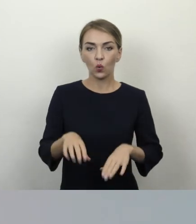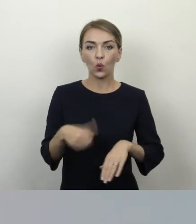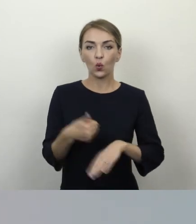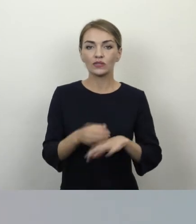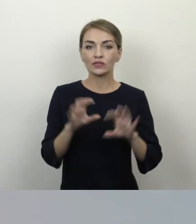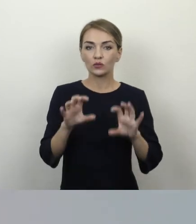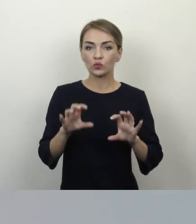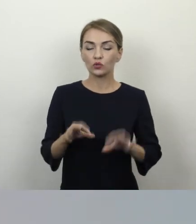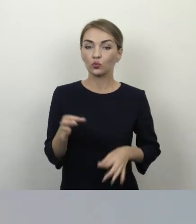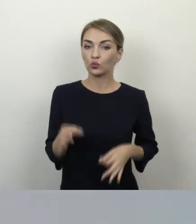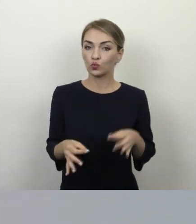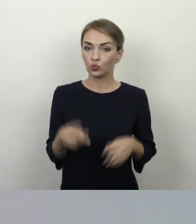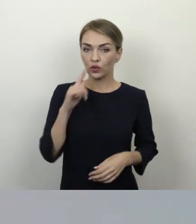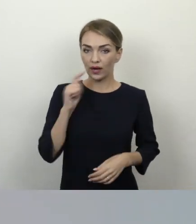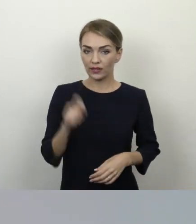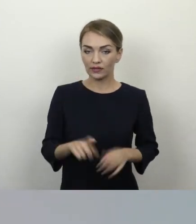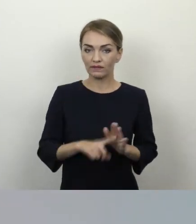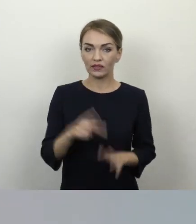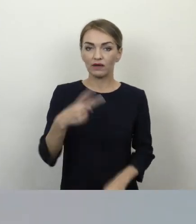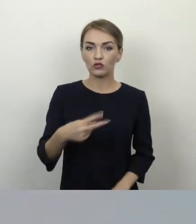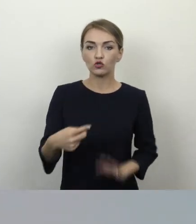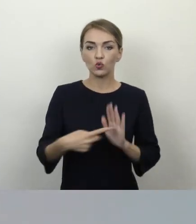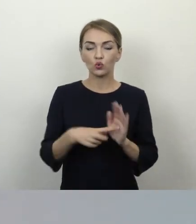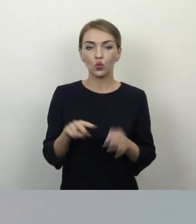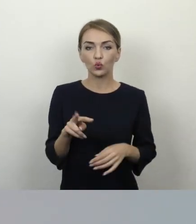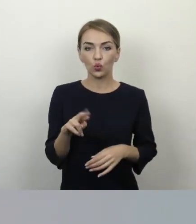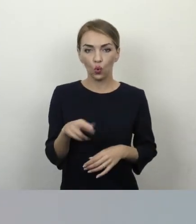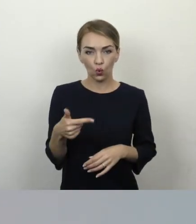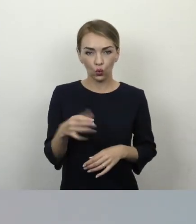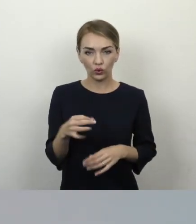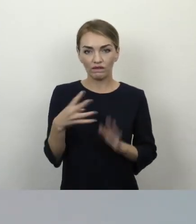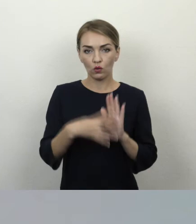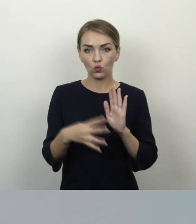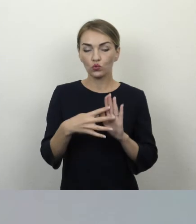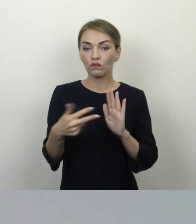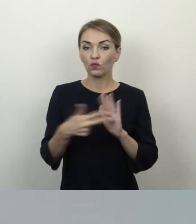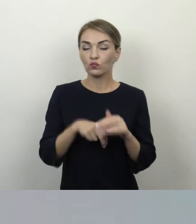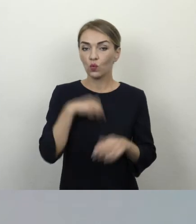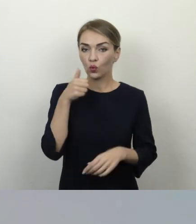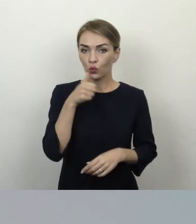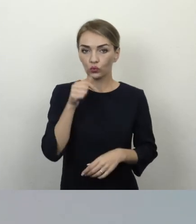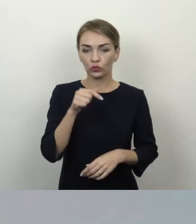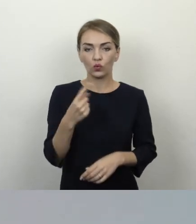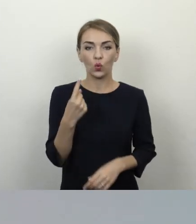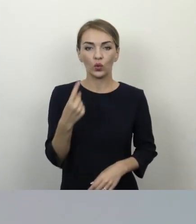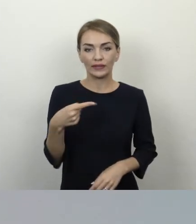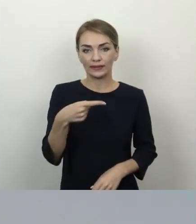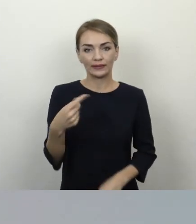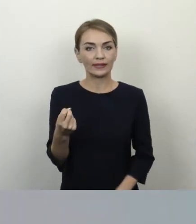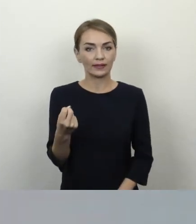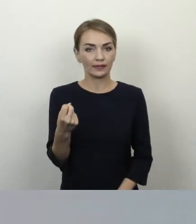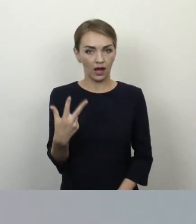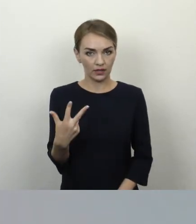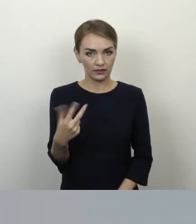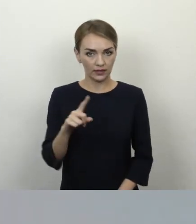passive electoral right is to be guaranteed. This can be found in the decision of the Constitutional Court of Ukraine,